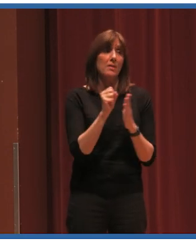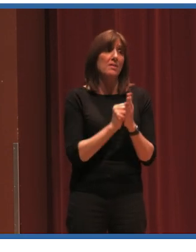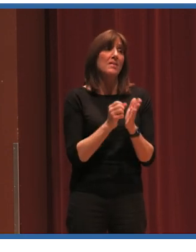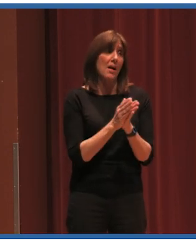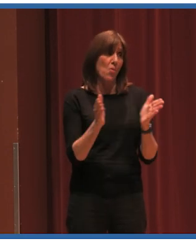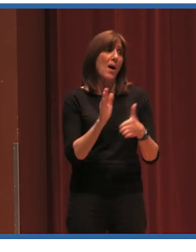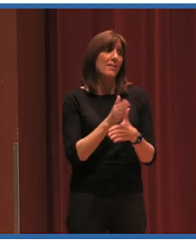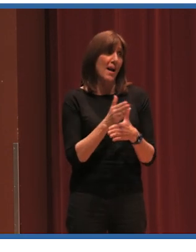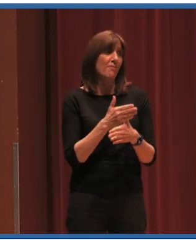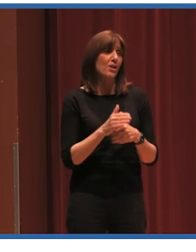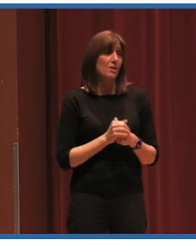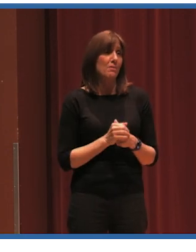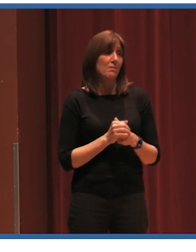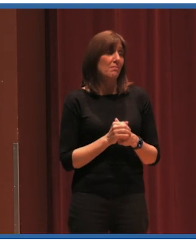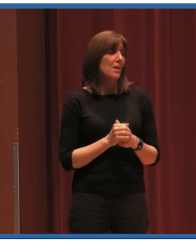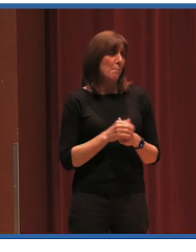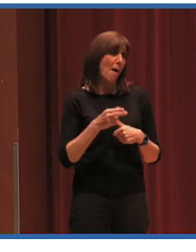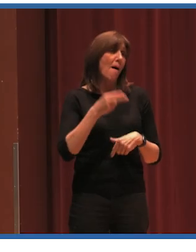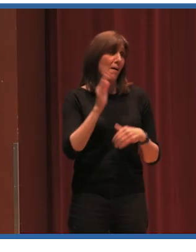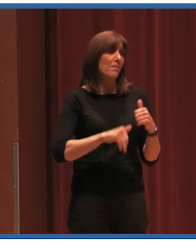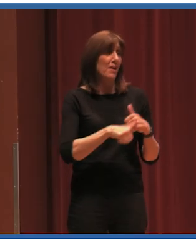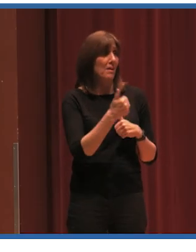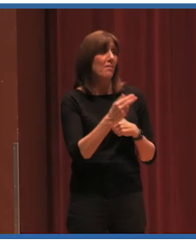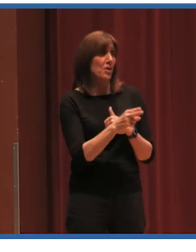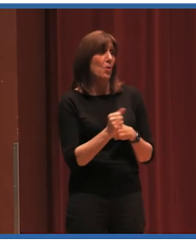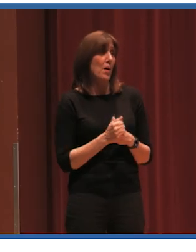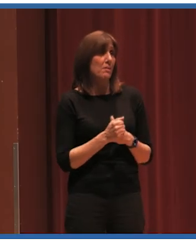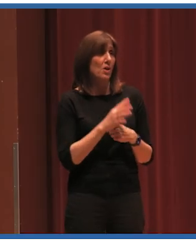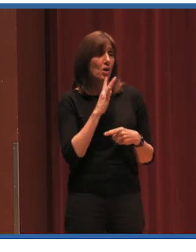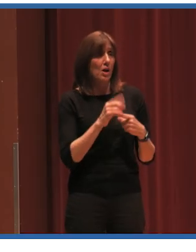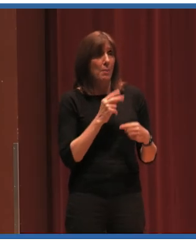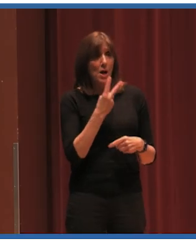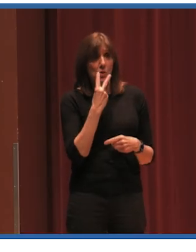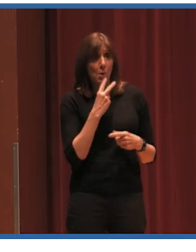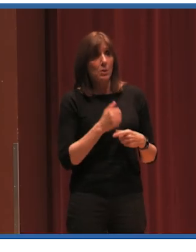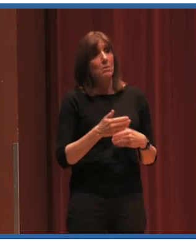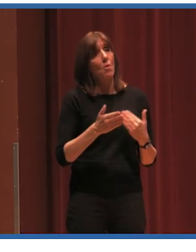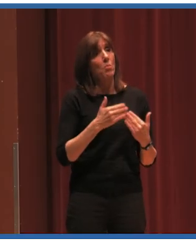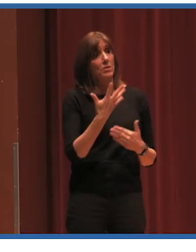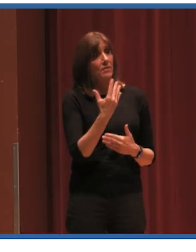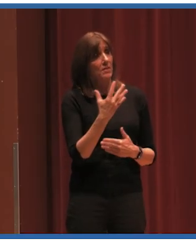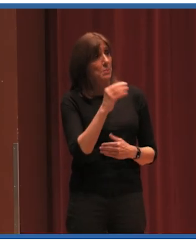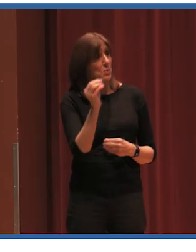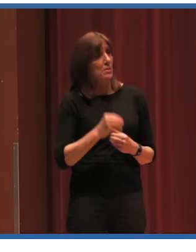rest of the US. We've talked about smoking, almost 15%.